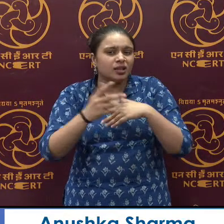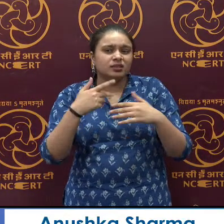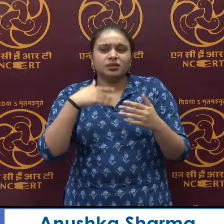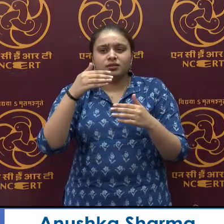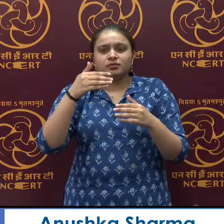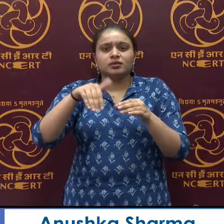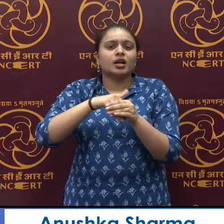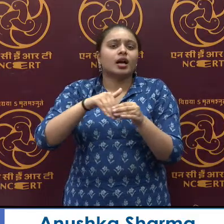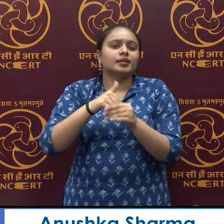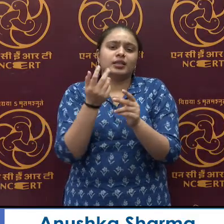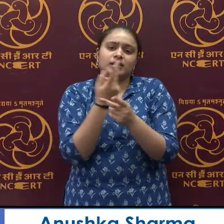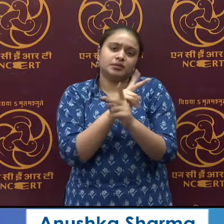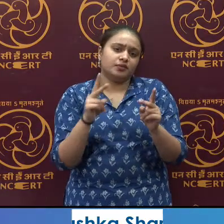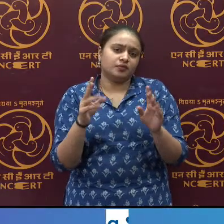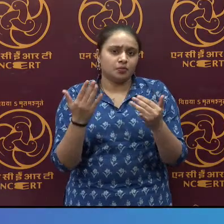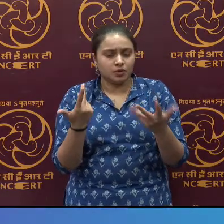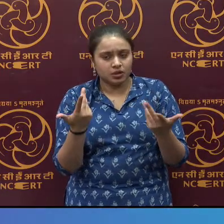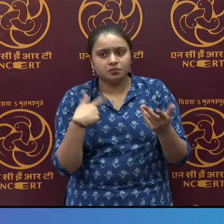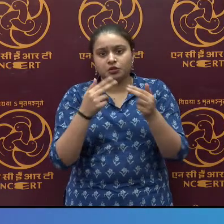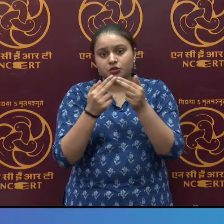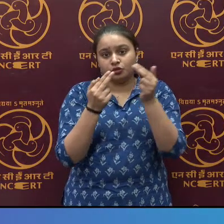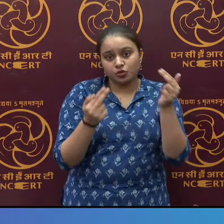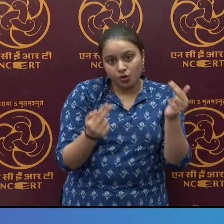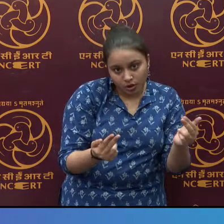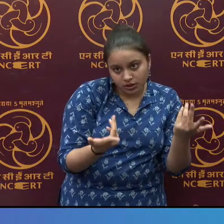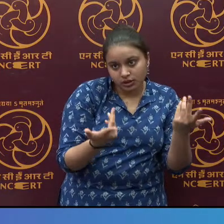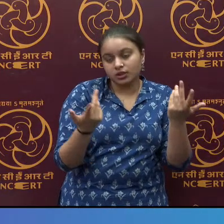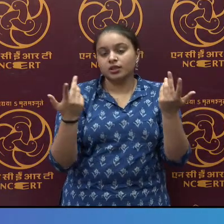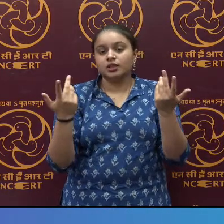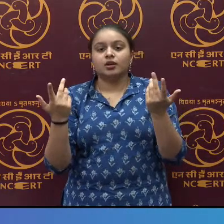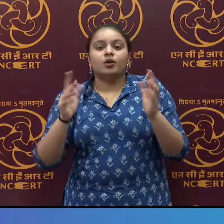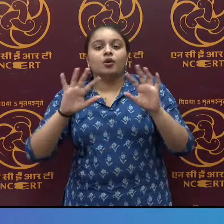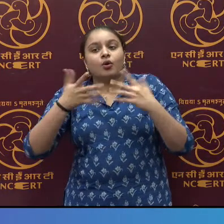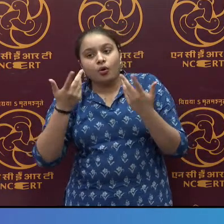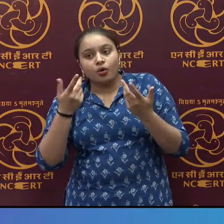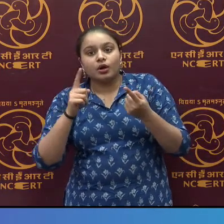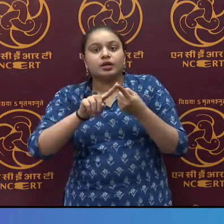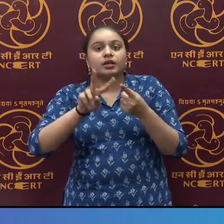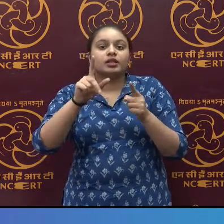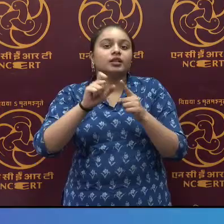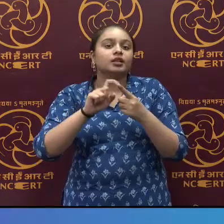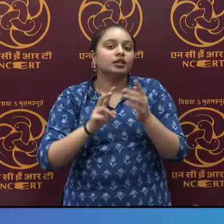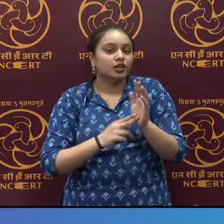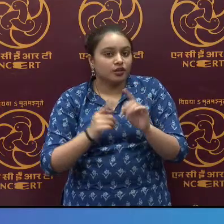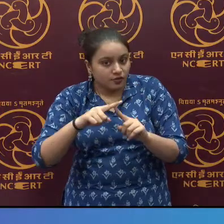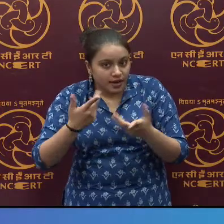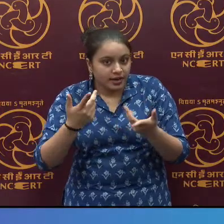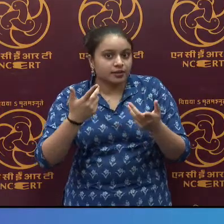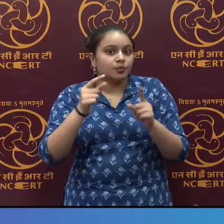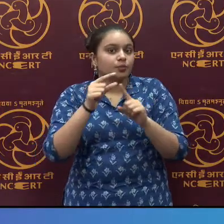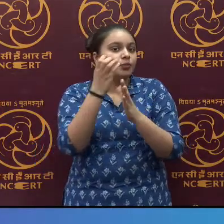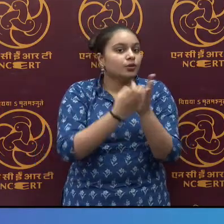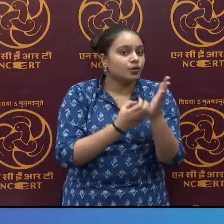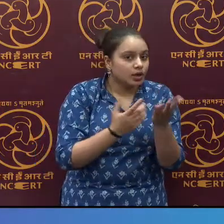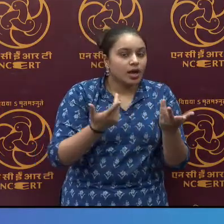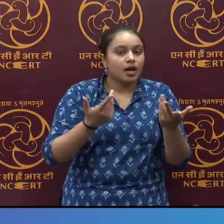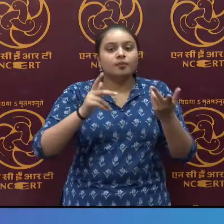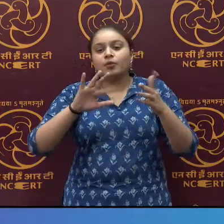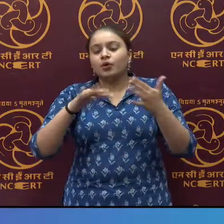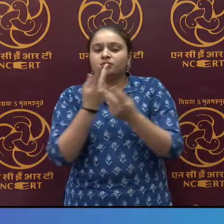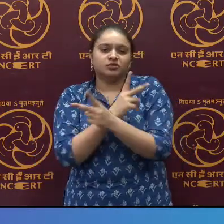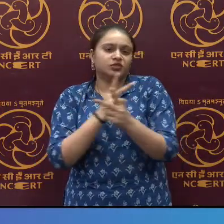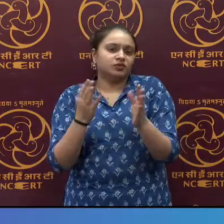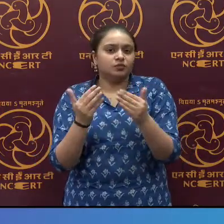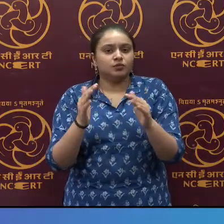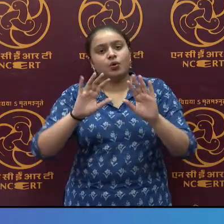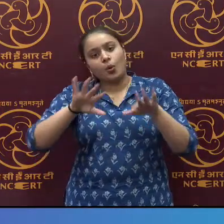content. It could be amusing stories, it could be something, an event or an action that has happened and you report it. It